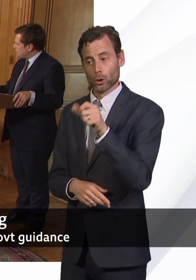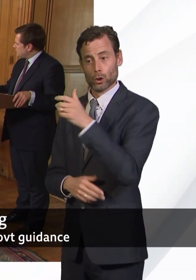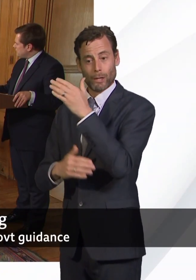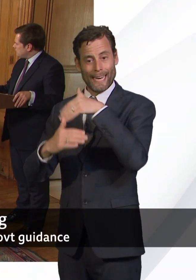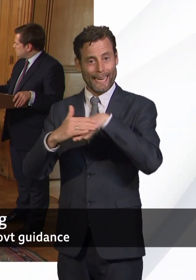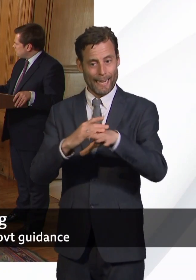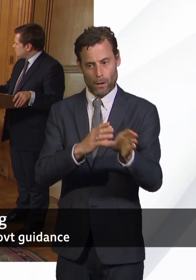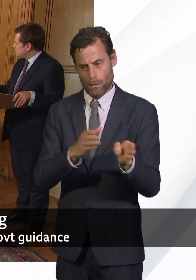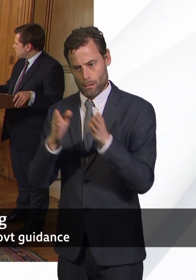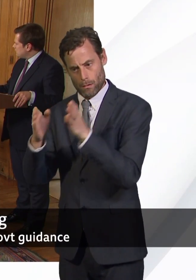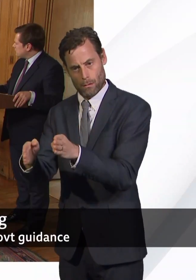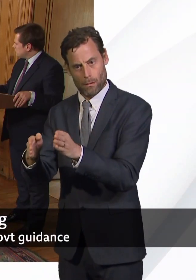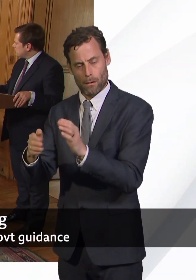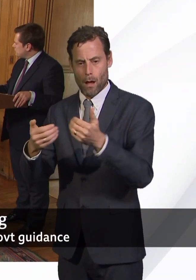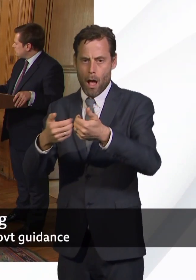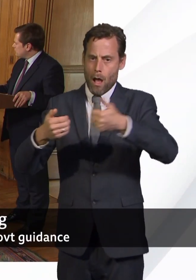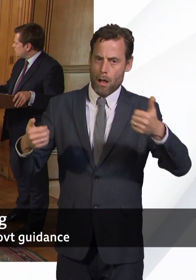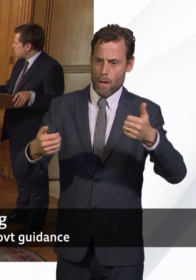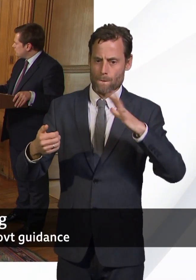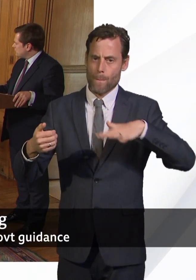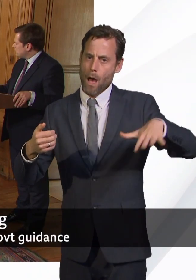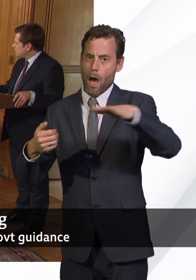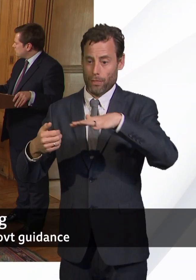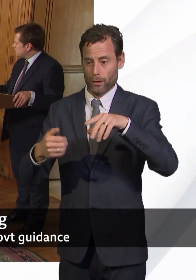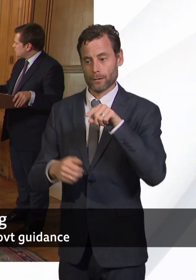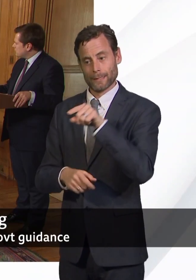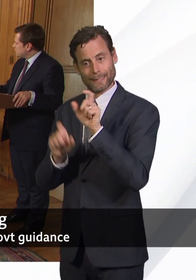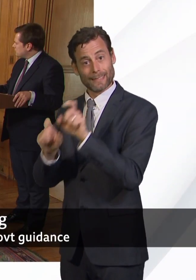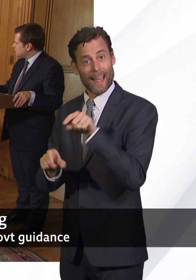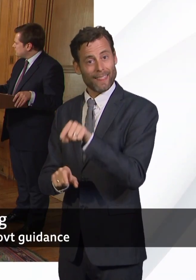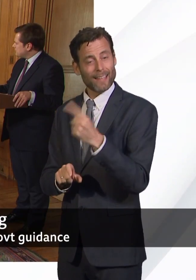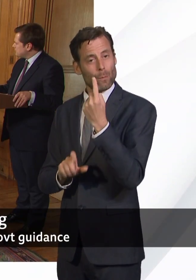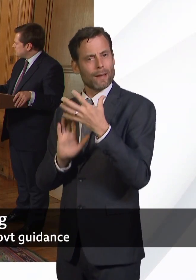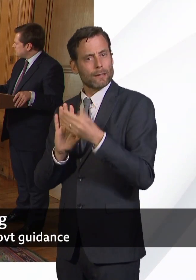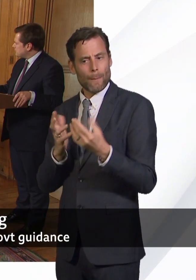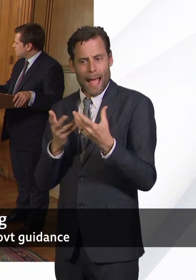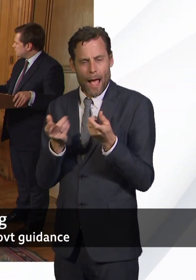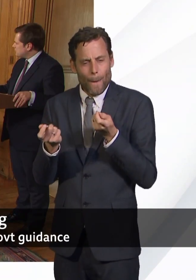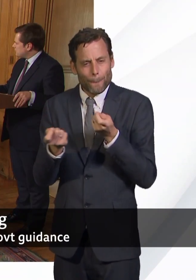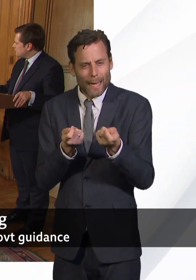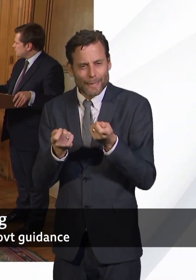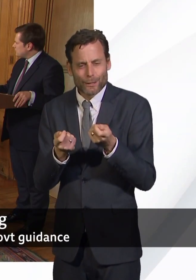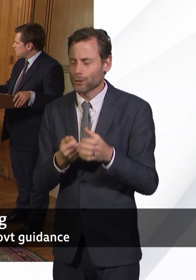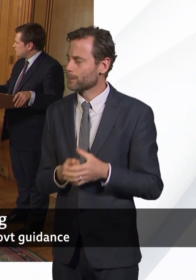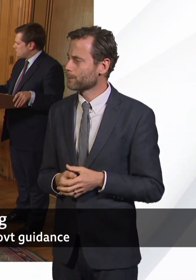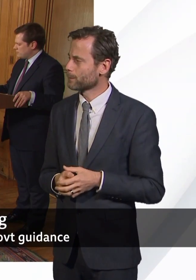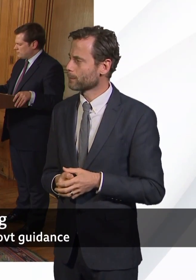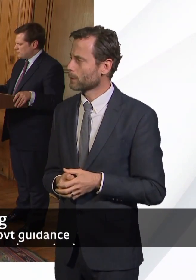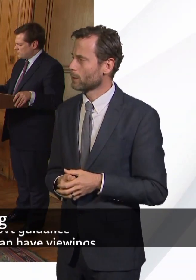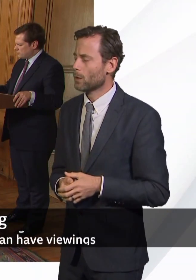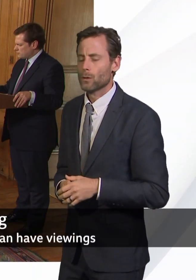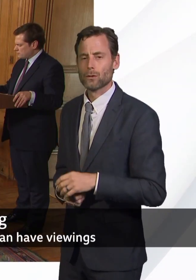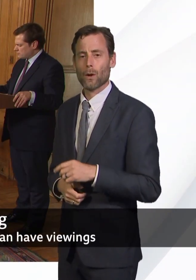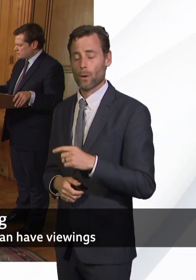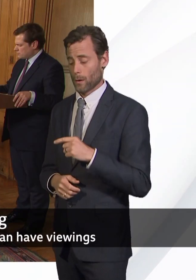another example of that particular management of care. So I think it needs to be taken in the background of what the